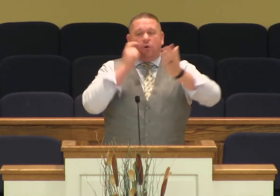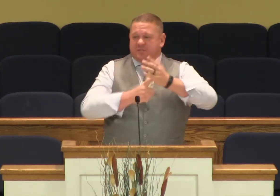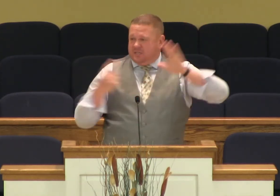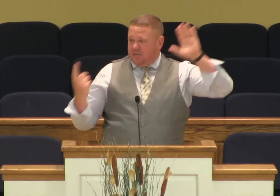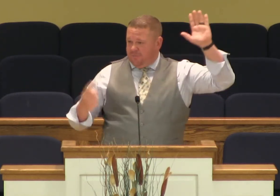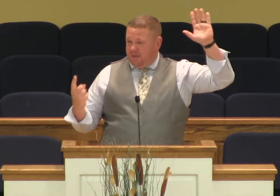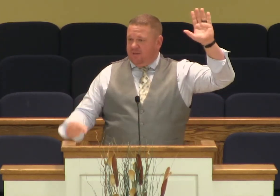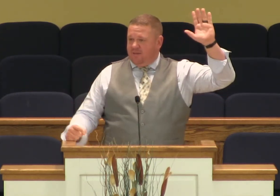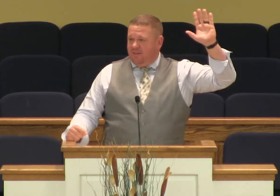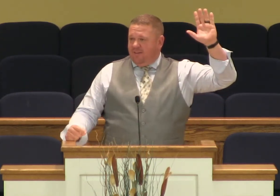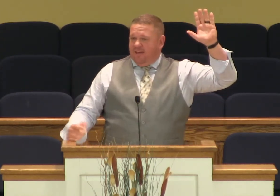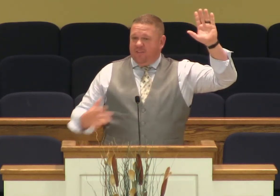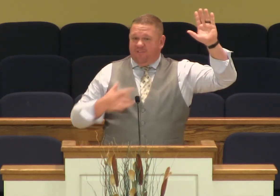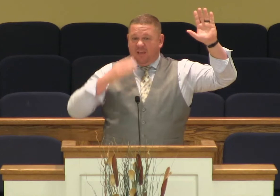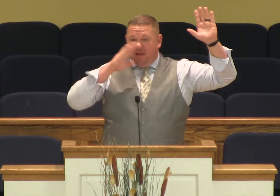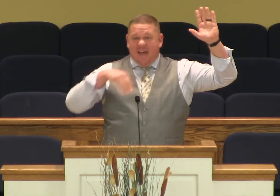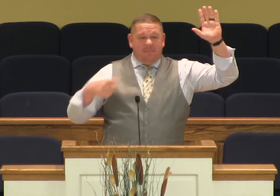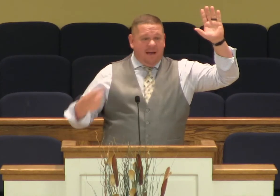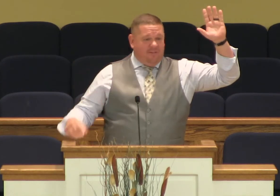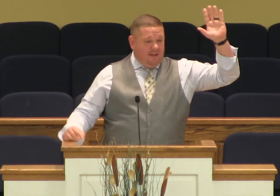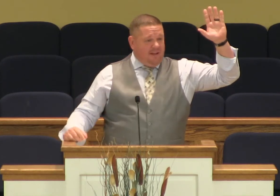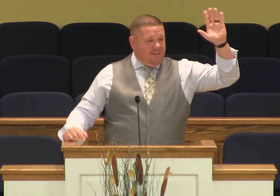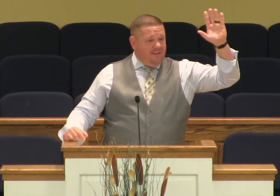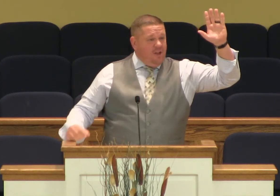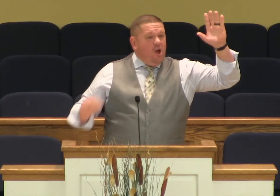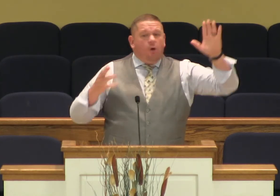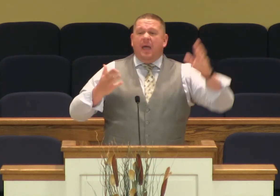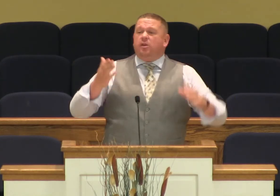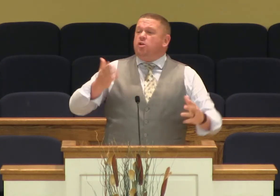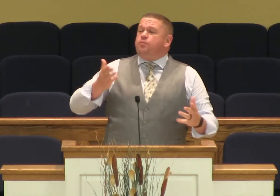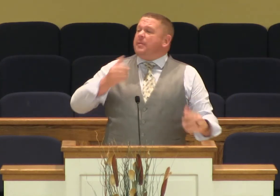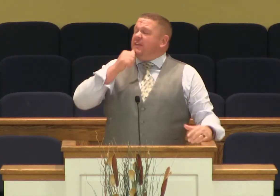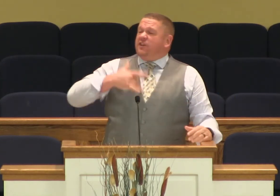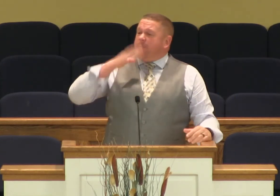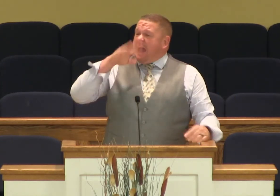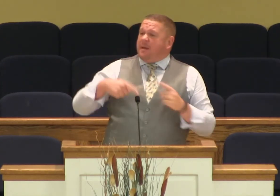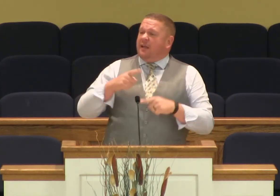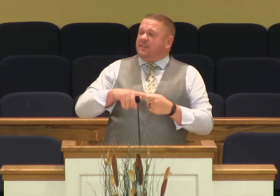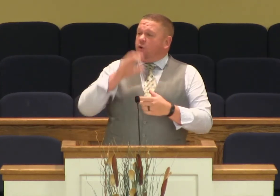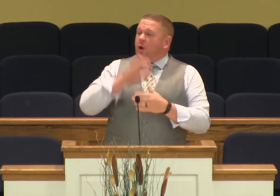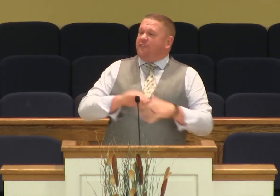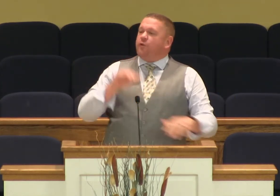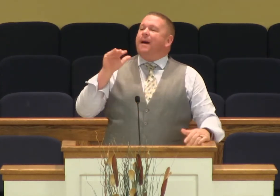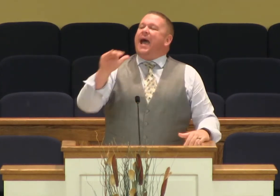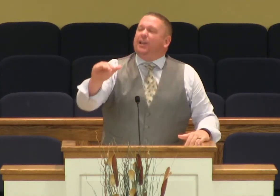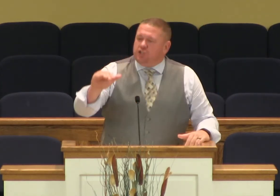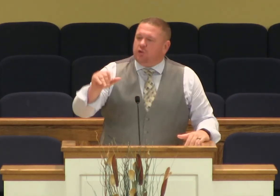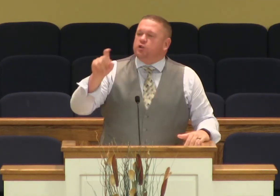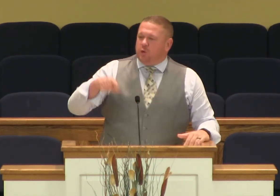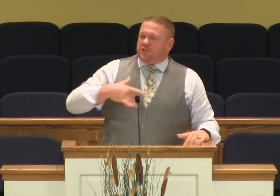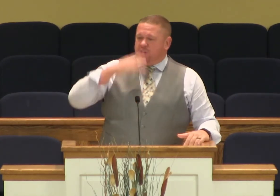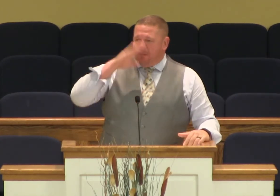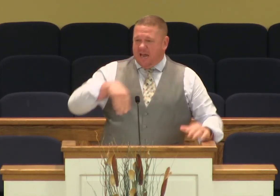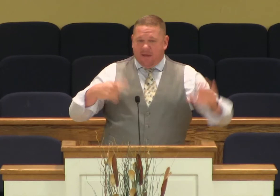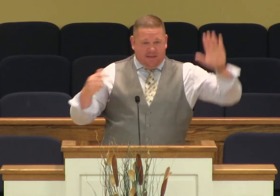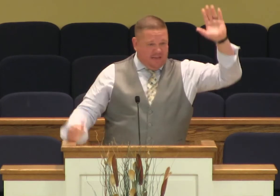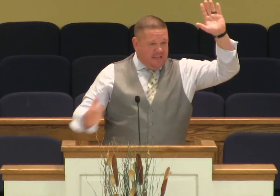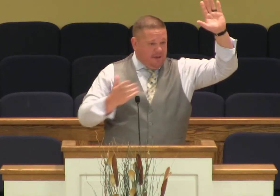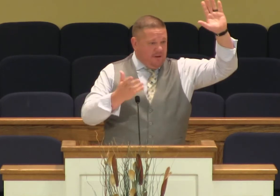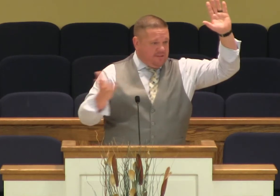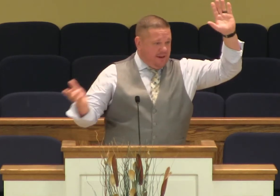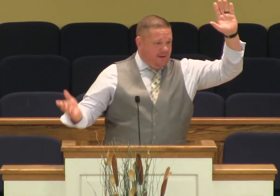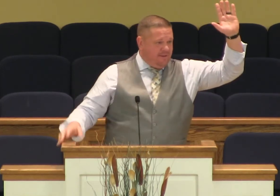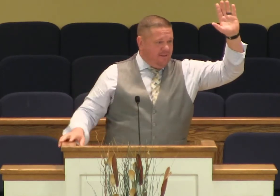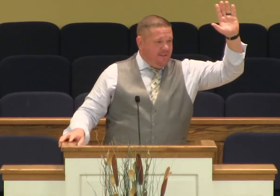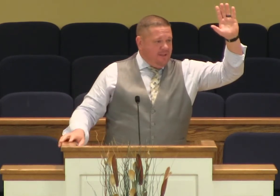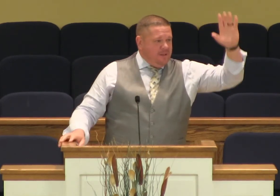not noticing something and then feeling bad about it, right? Or maybe you probably didn't feel bad about it until your wife reminded you you're supposed to feel bad about it. Can I get an